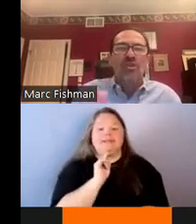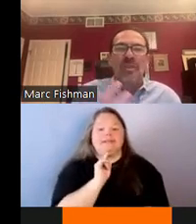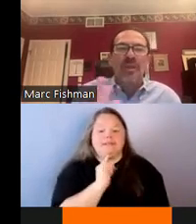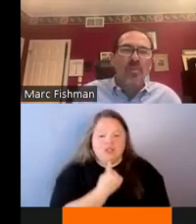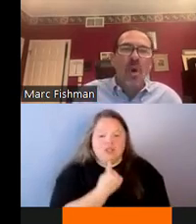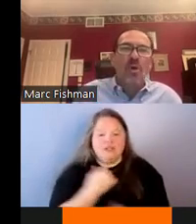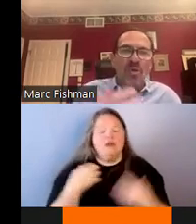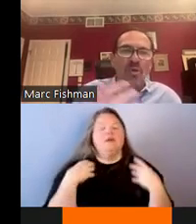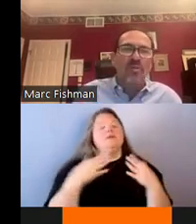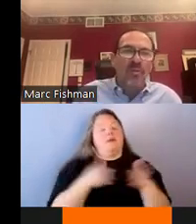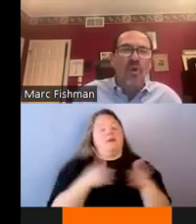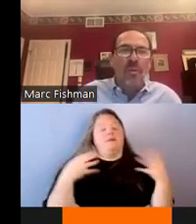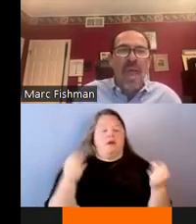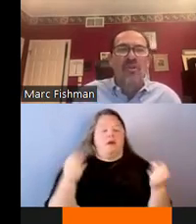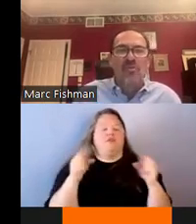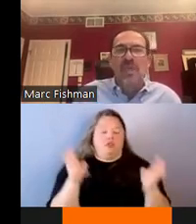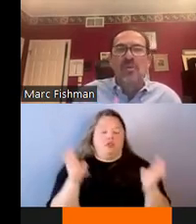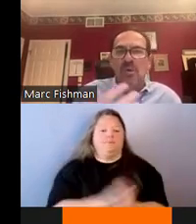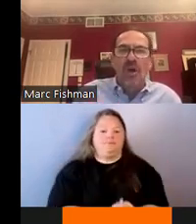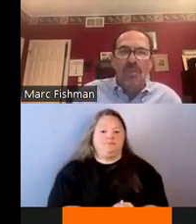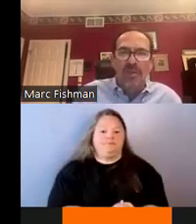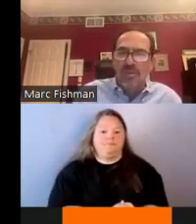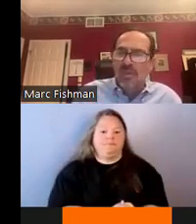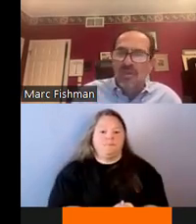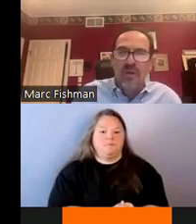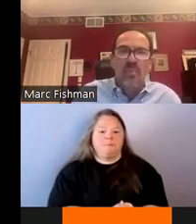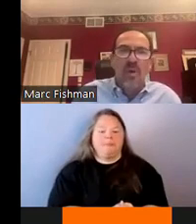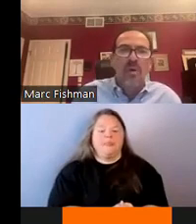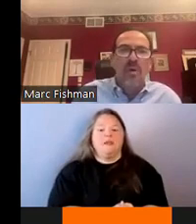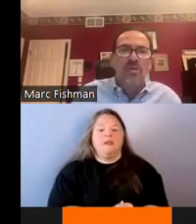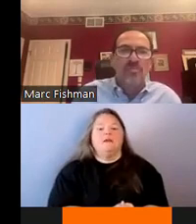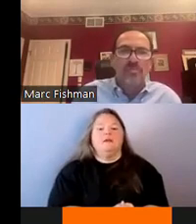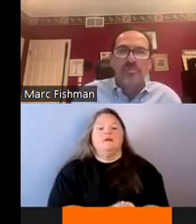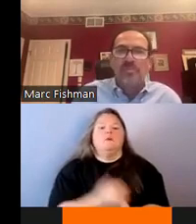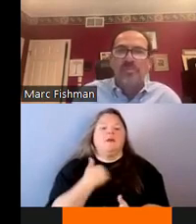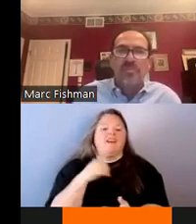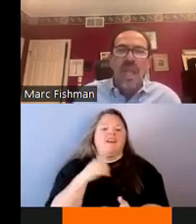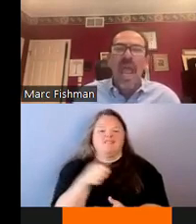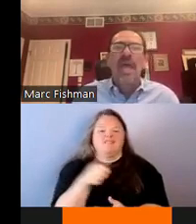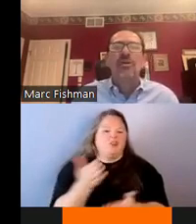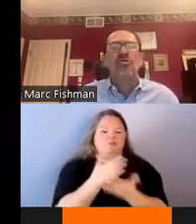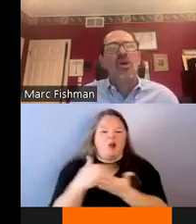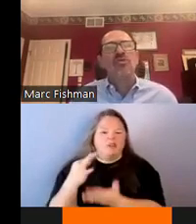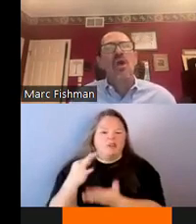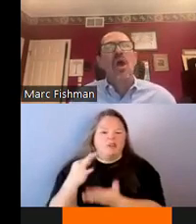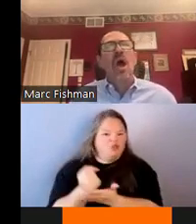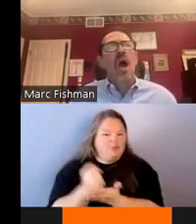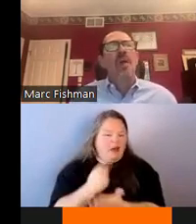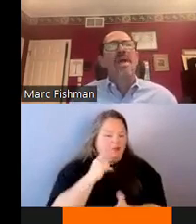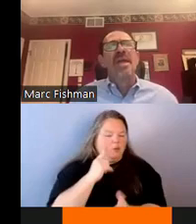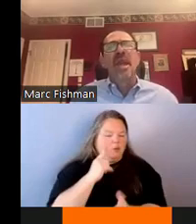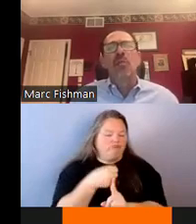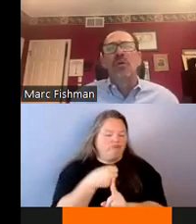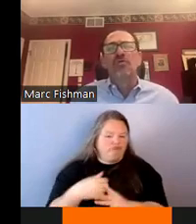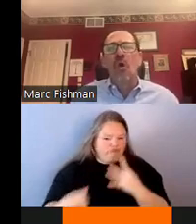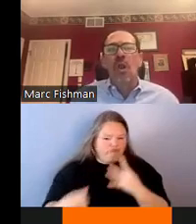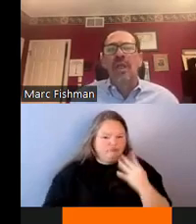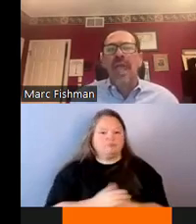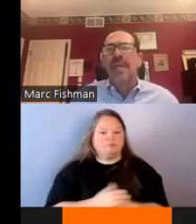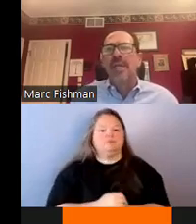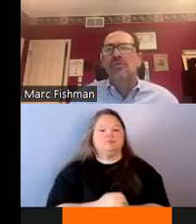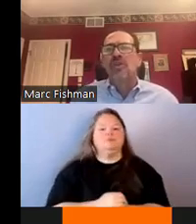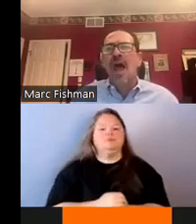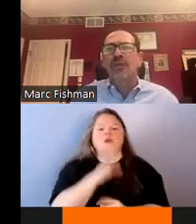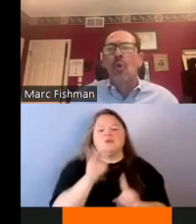Here are some of the components. We talked about withdrawal management. We're going to talk about some of these other components. And just a minute on